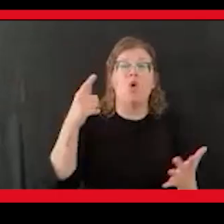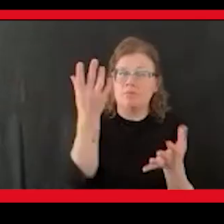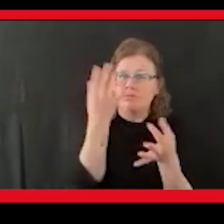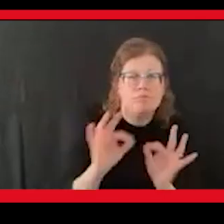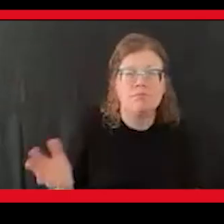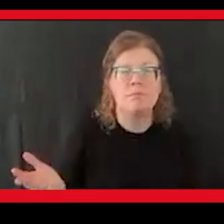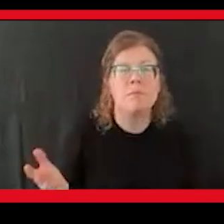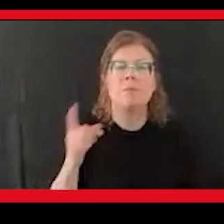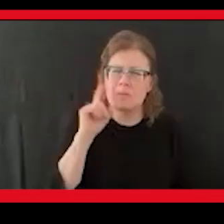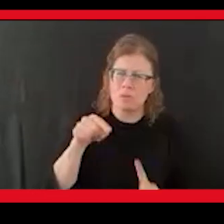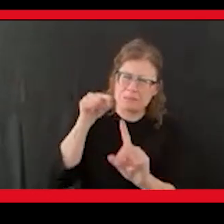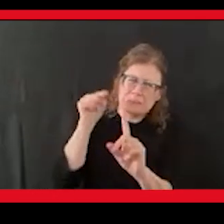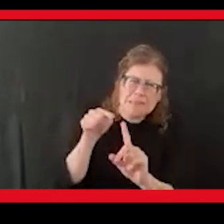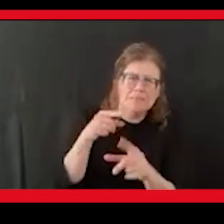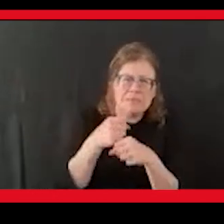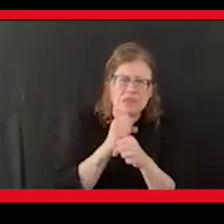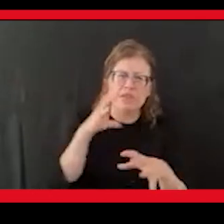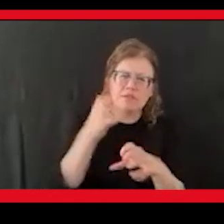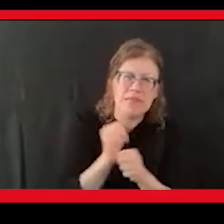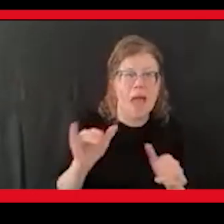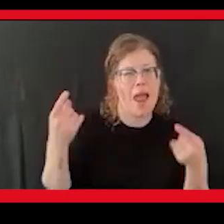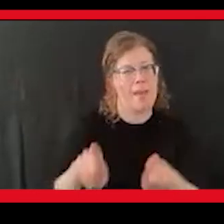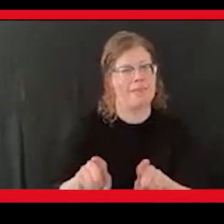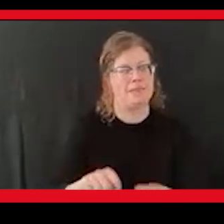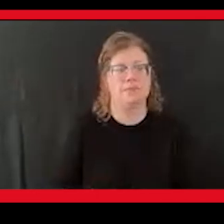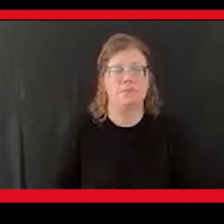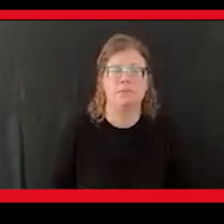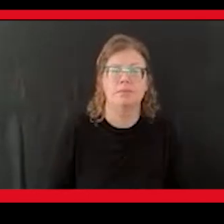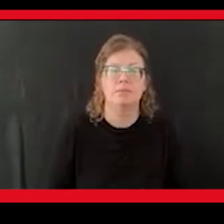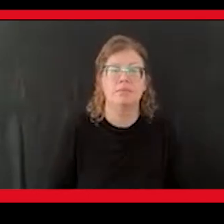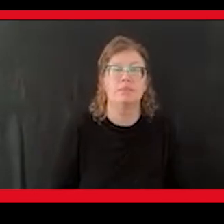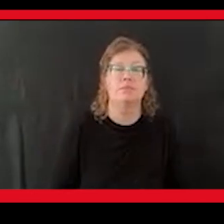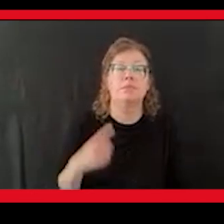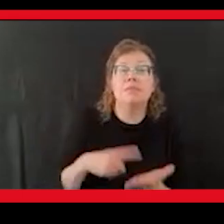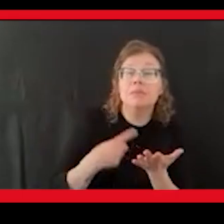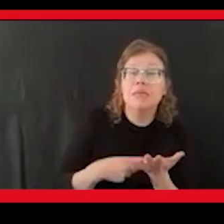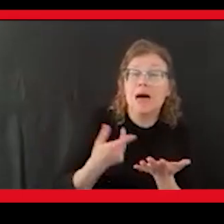Sometimes that is not enough for assessors to understand how your organization operates.